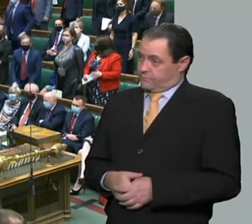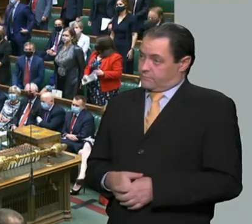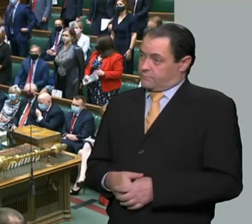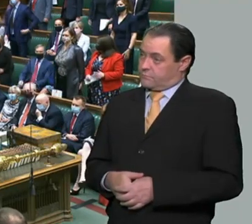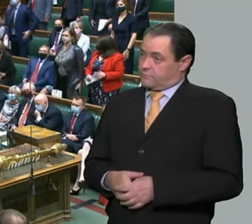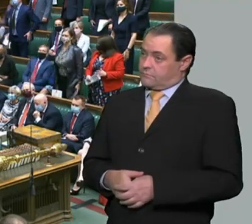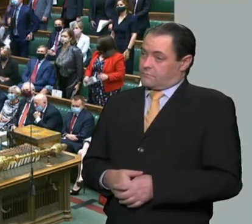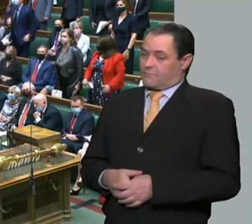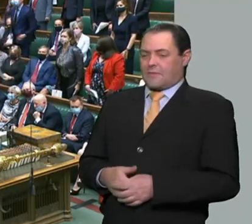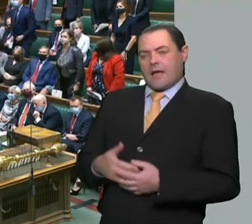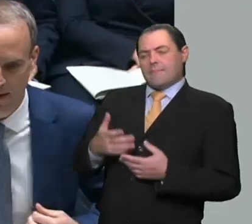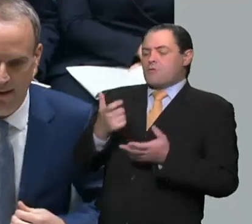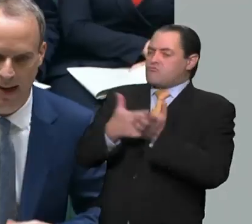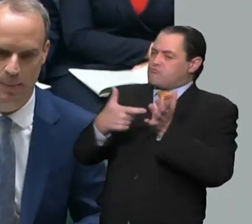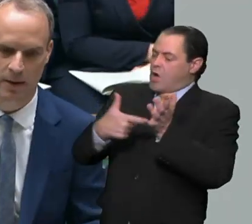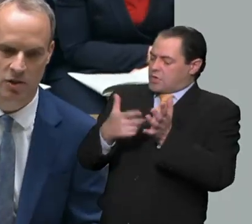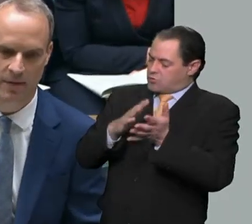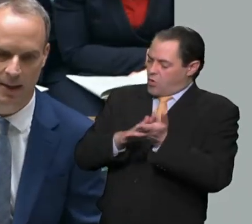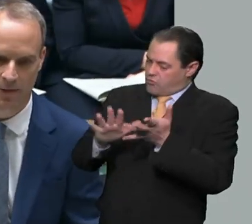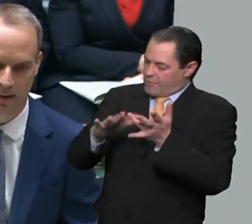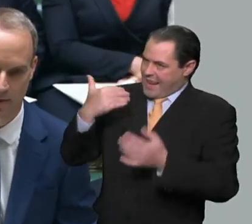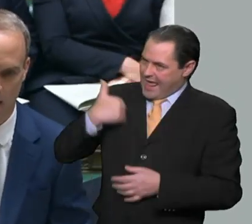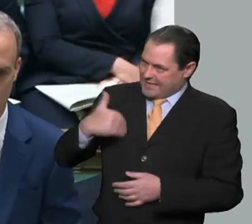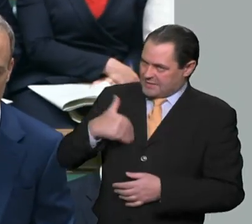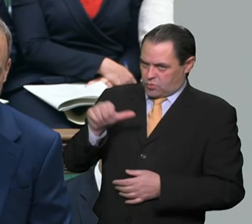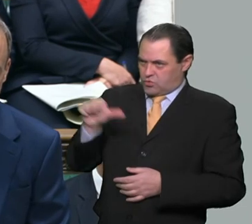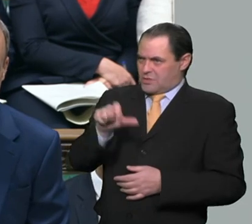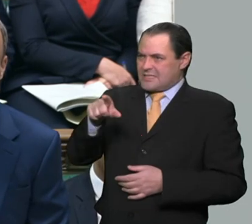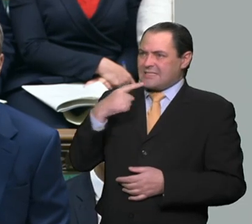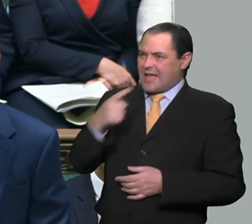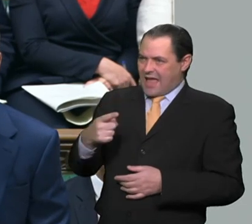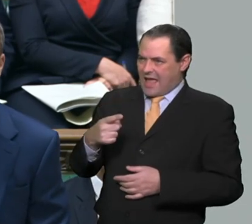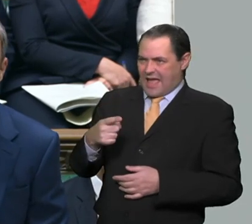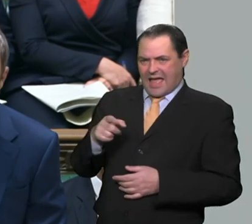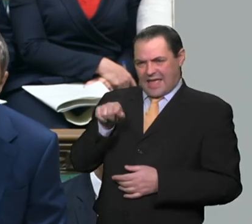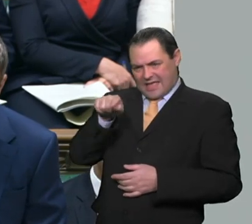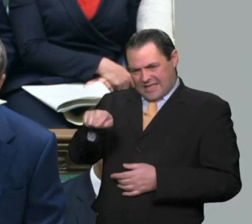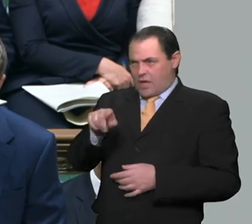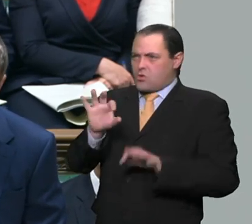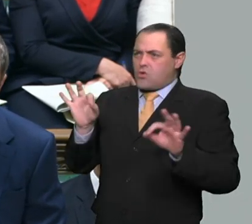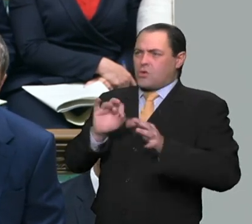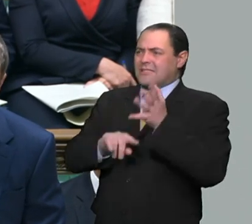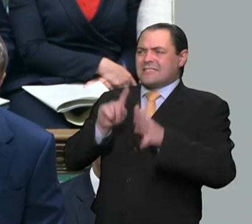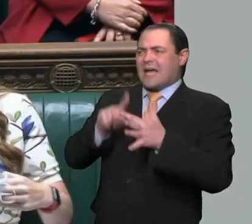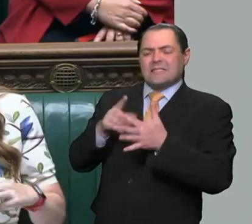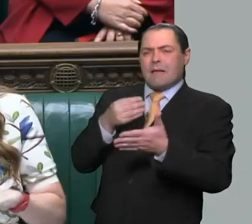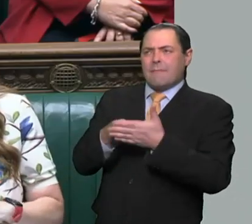Can I say to the right honourable lady, she should check her facts, because Chevening is funded via charity, not a penny of taxpayers' money.